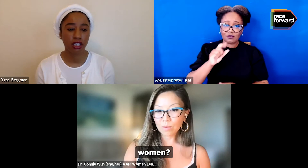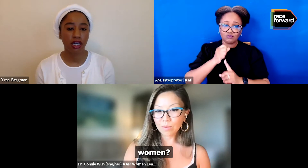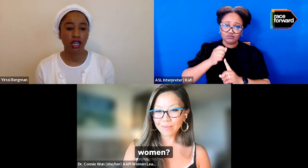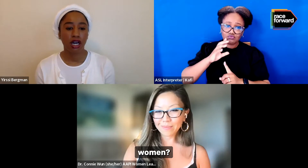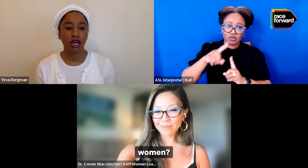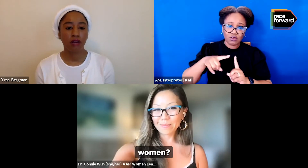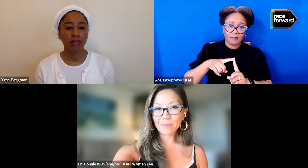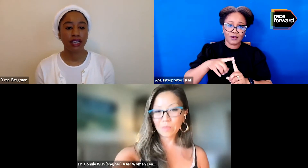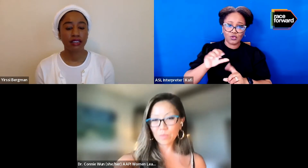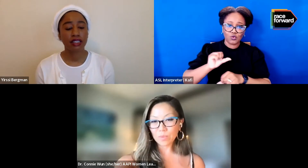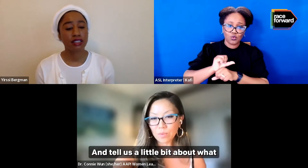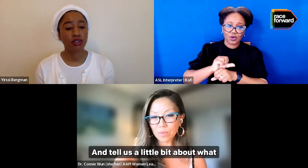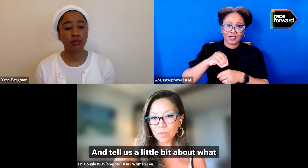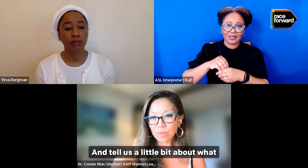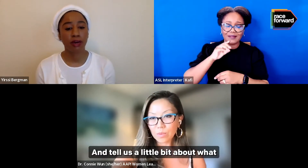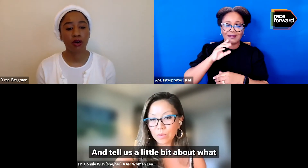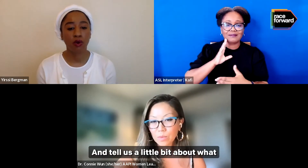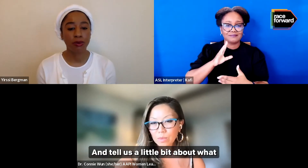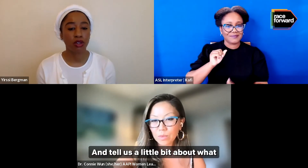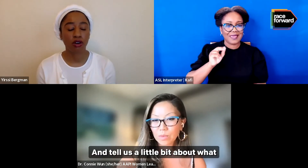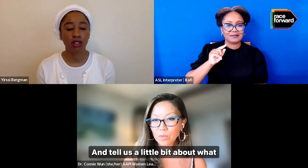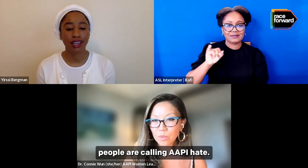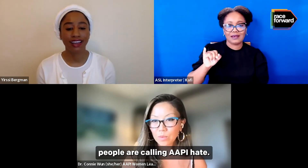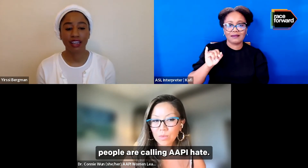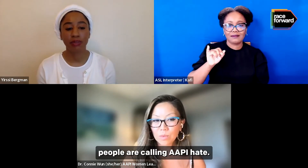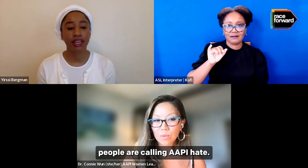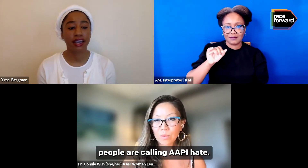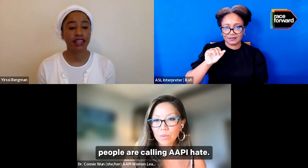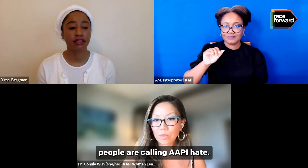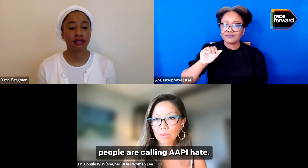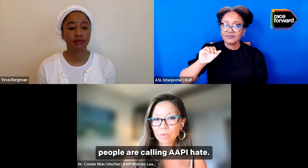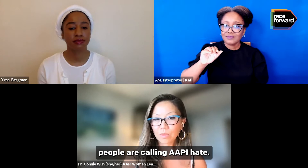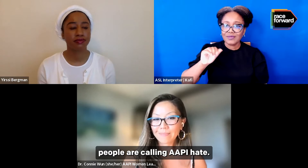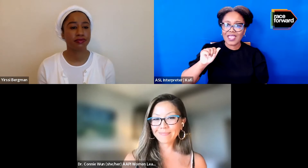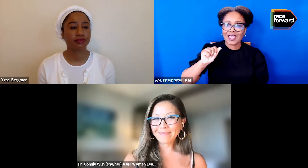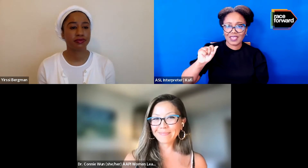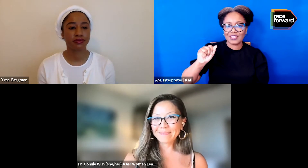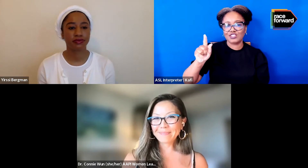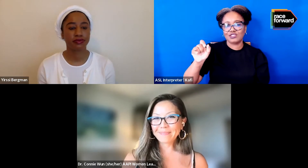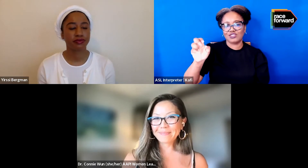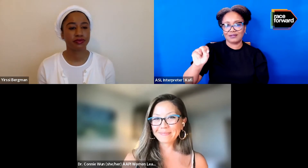women? And tell us a little bit about what people are calling AAPI hate.